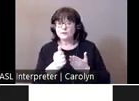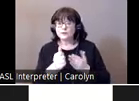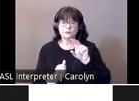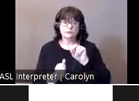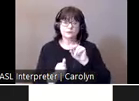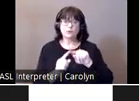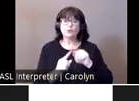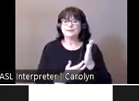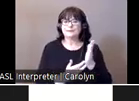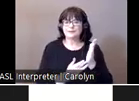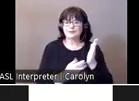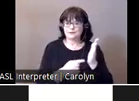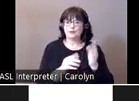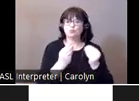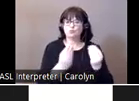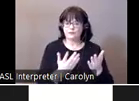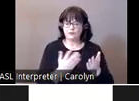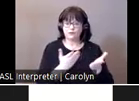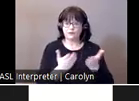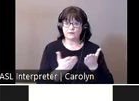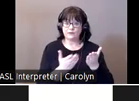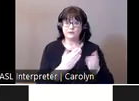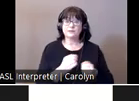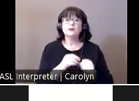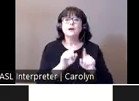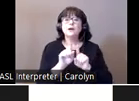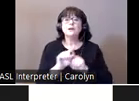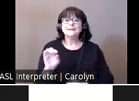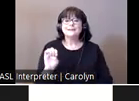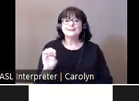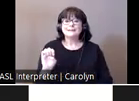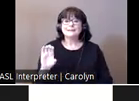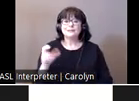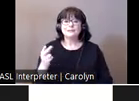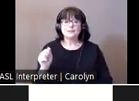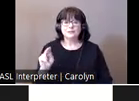be familiar with Contact Nord as the LBS e-channel support organization.